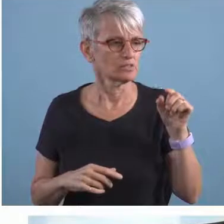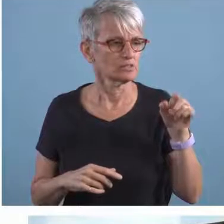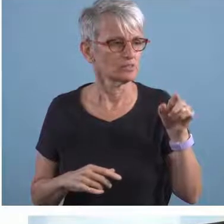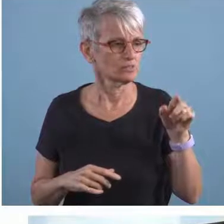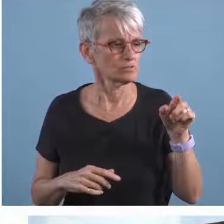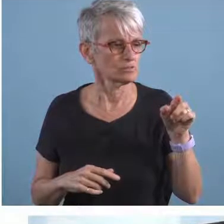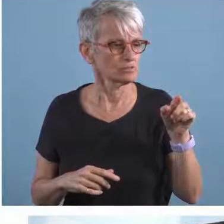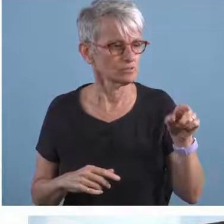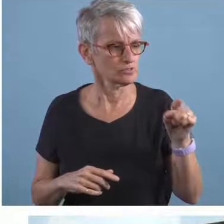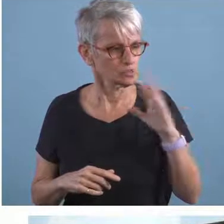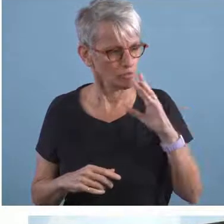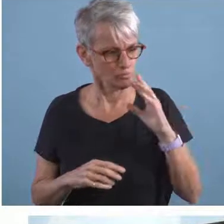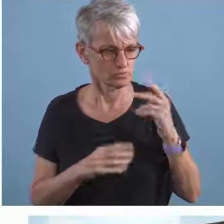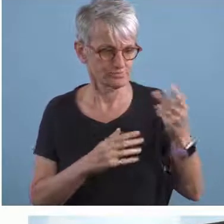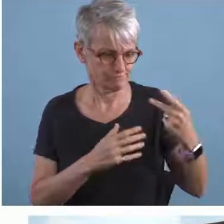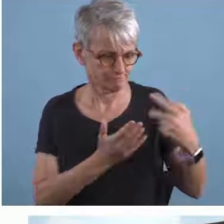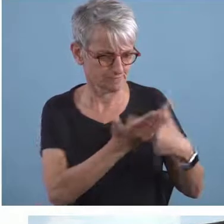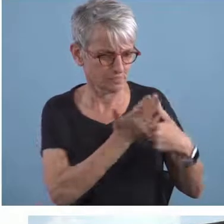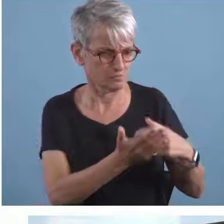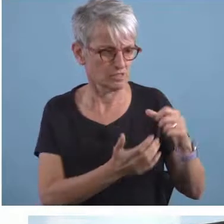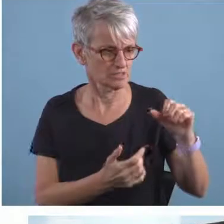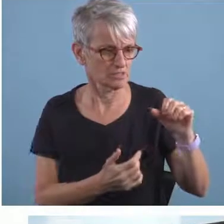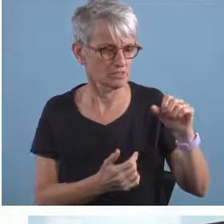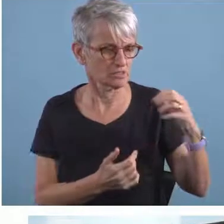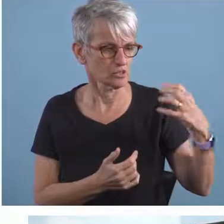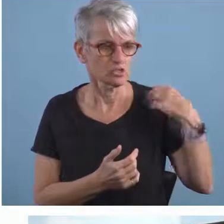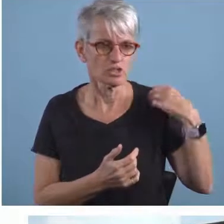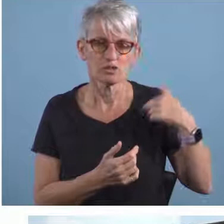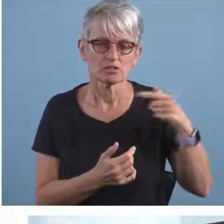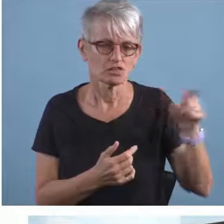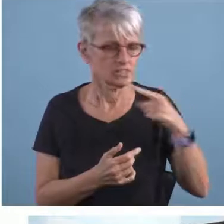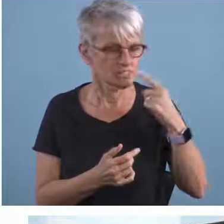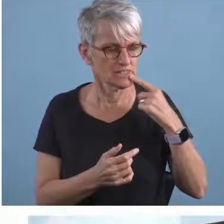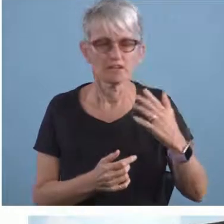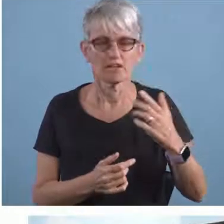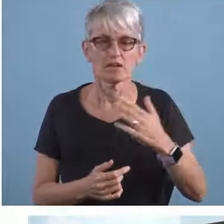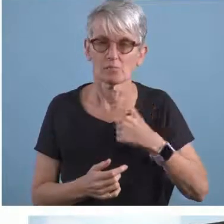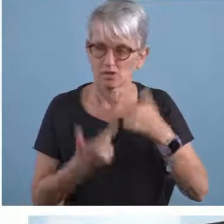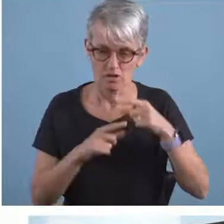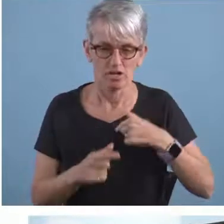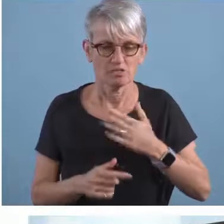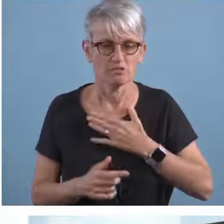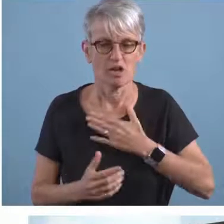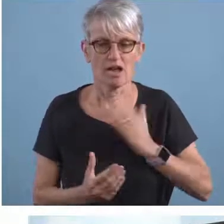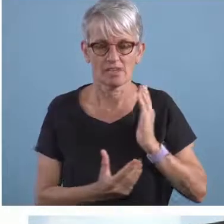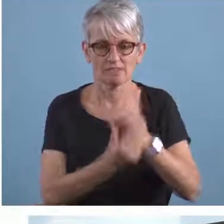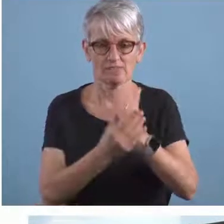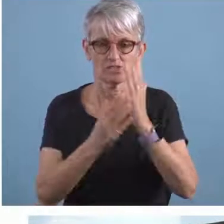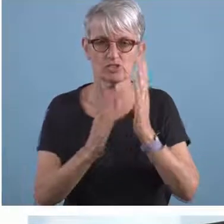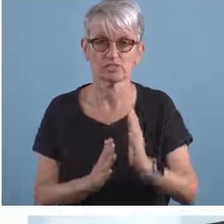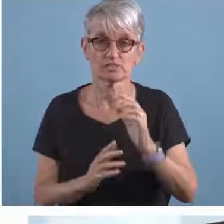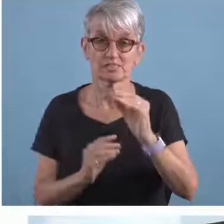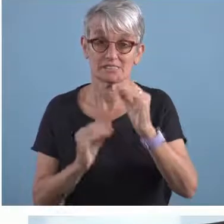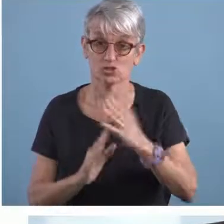about coaching, she said this, and I totally agree. She said, my interventionist teachers who were good